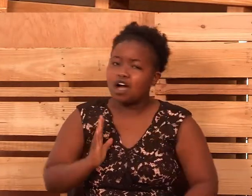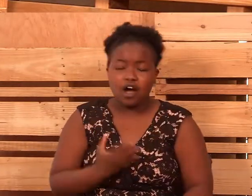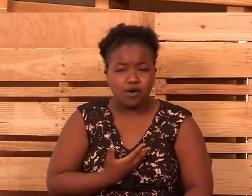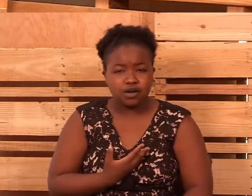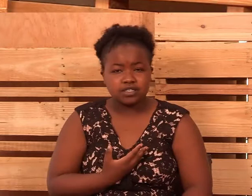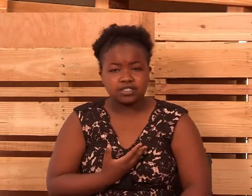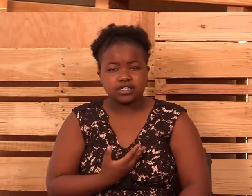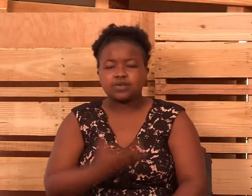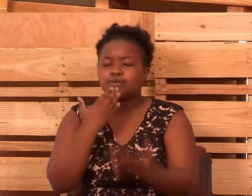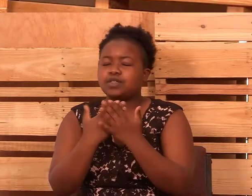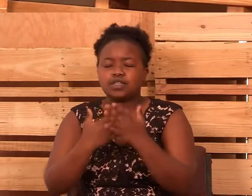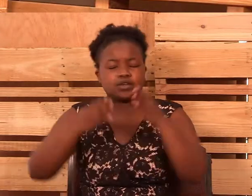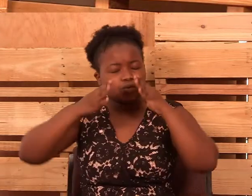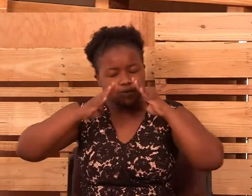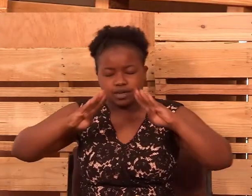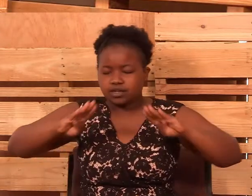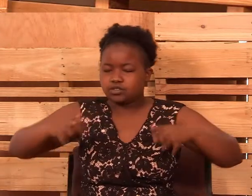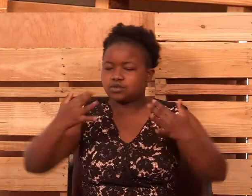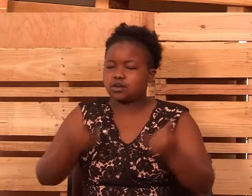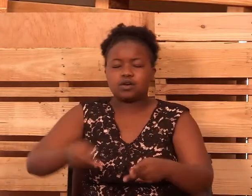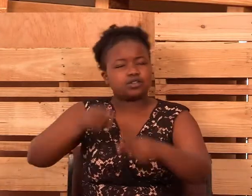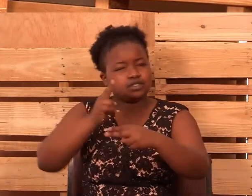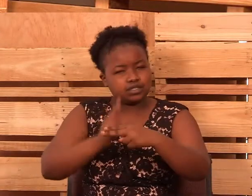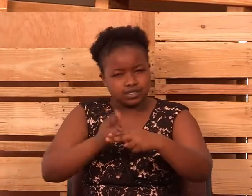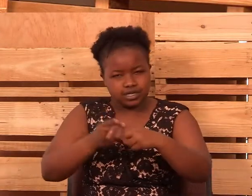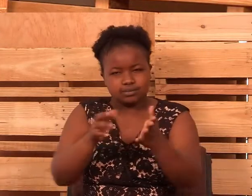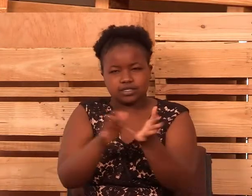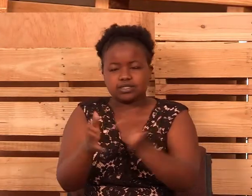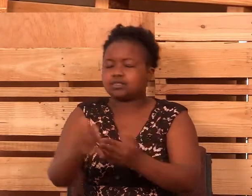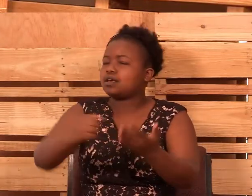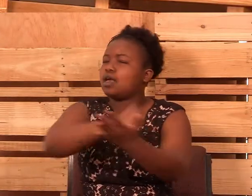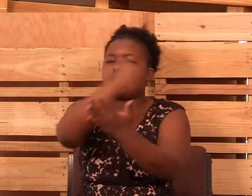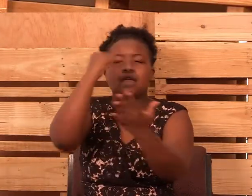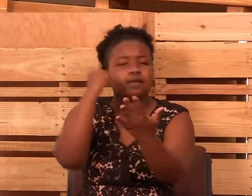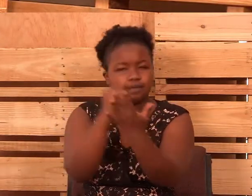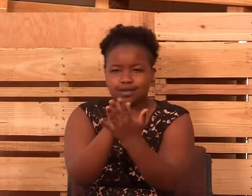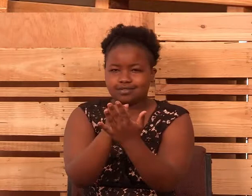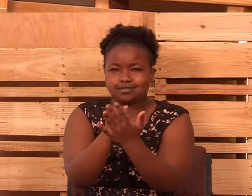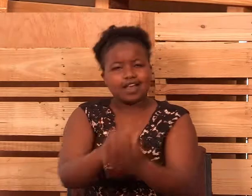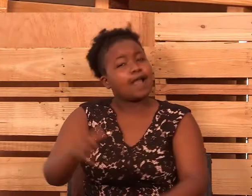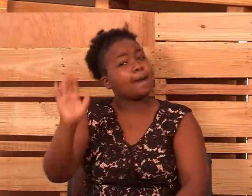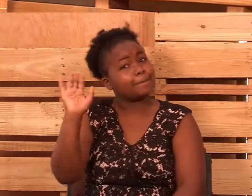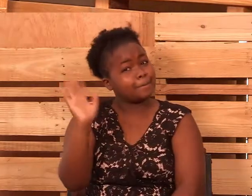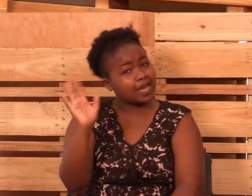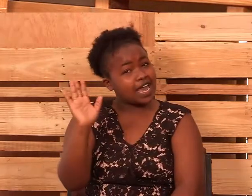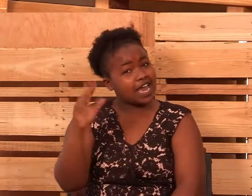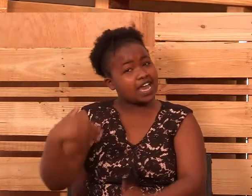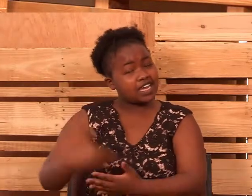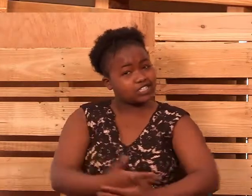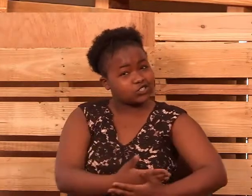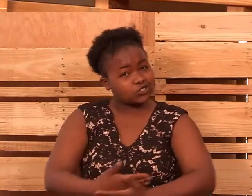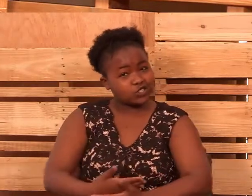thank you, Lord, and we bless you. For this we pray in Jesus' name. Amen. Bye-bye, children. Till next